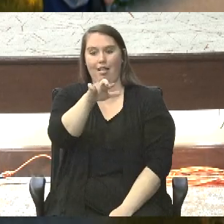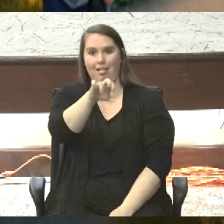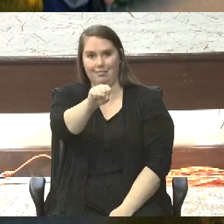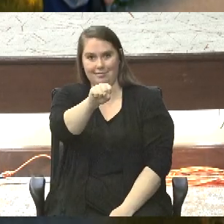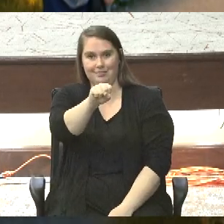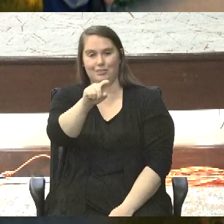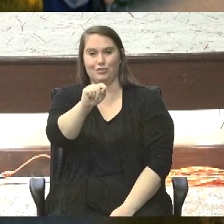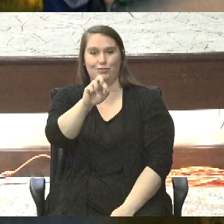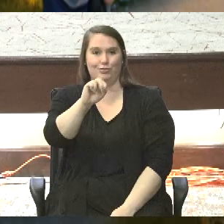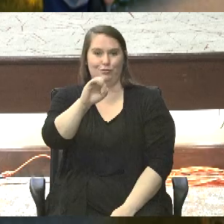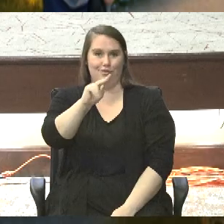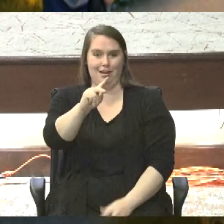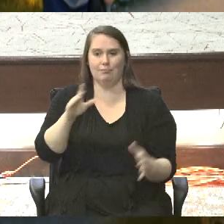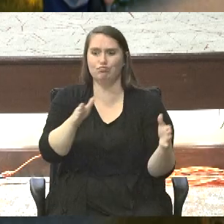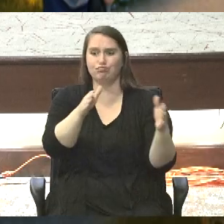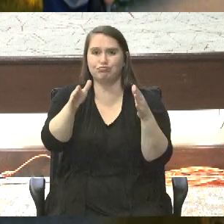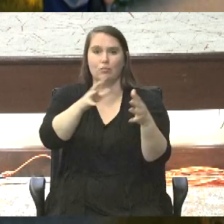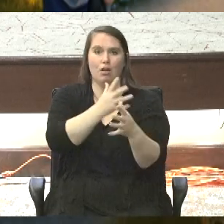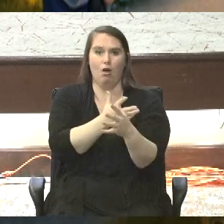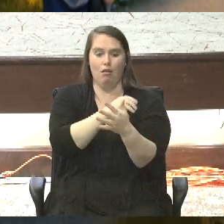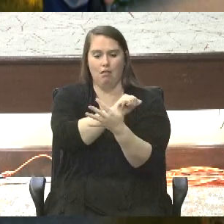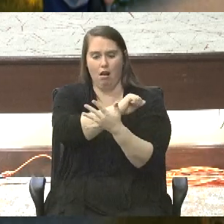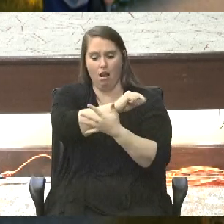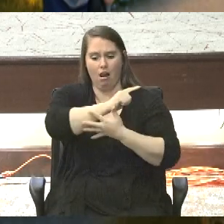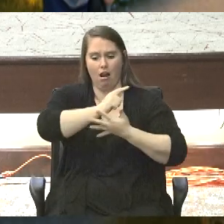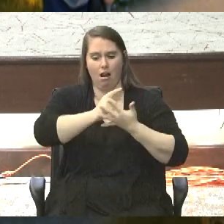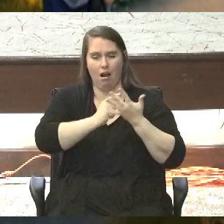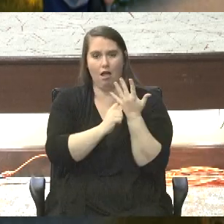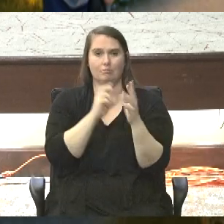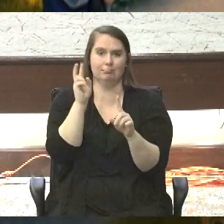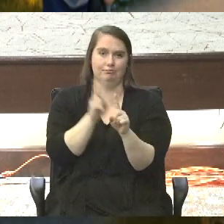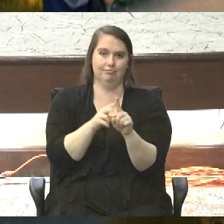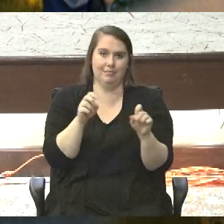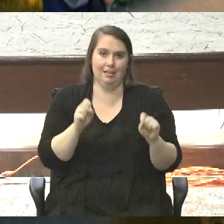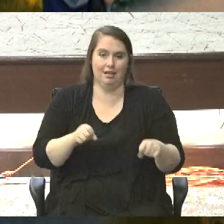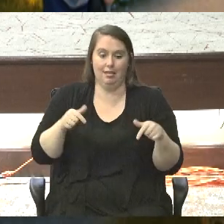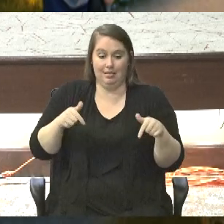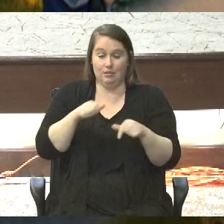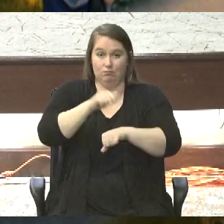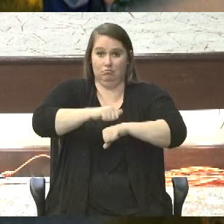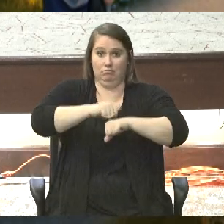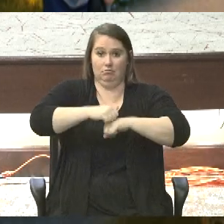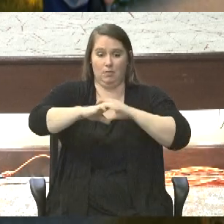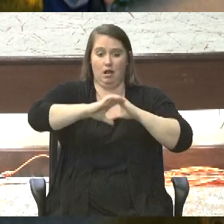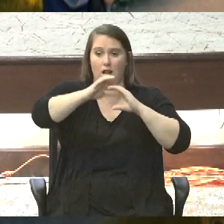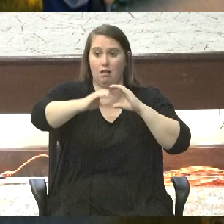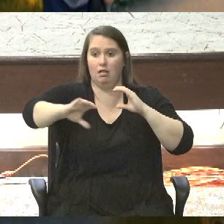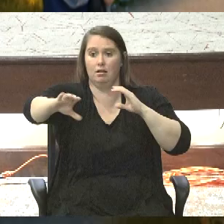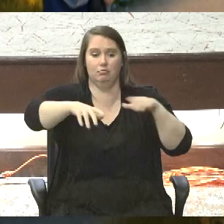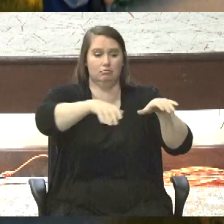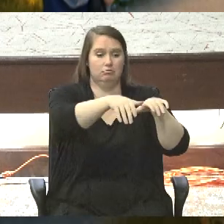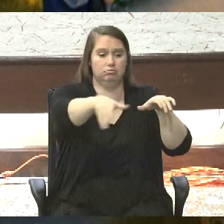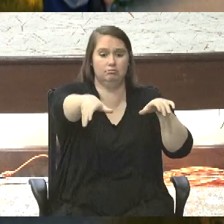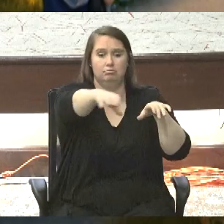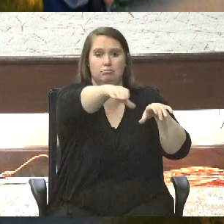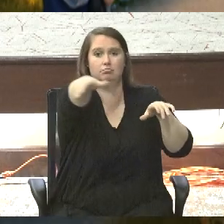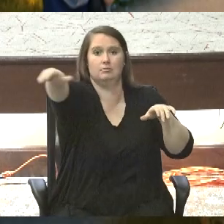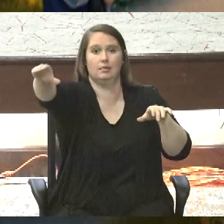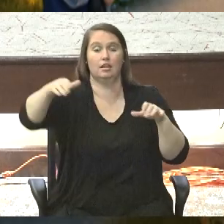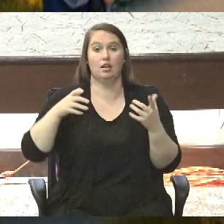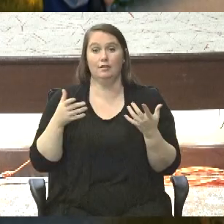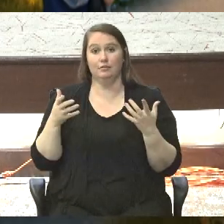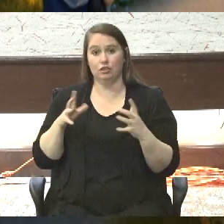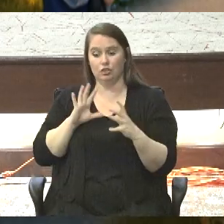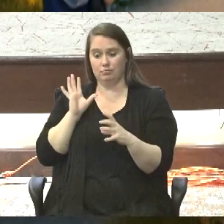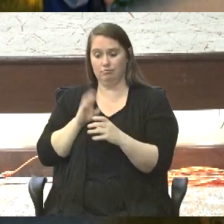it's an all-in-one feature designed with this concrete pathway with gentle slopes as a pump track, also